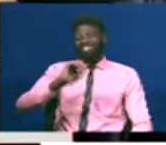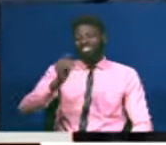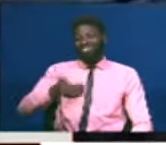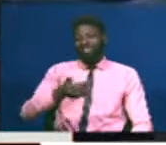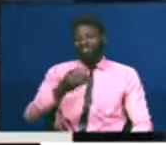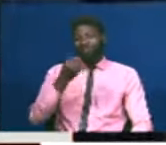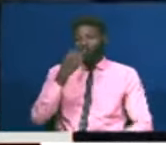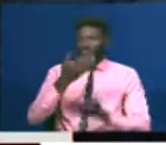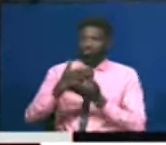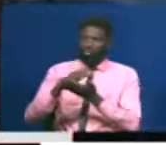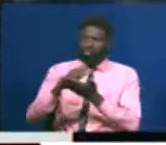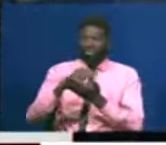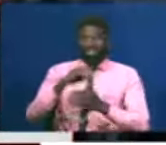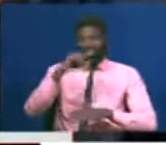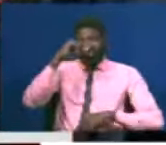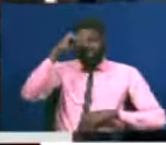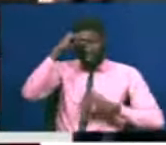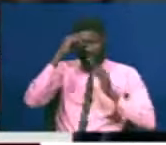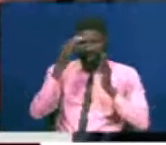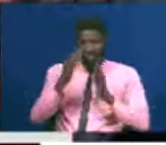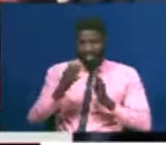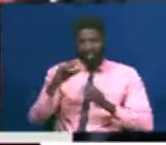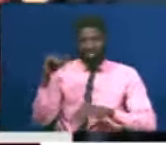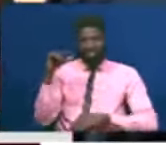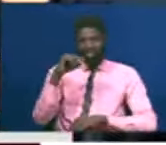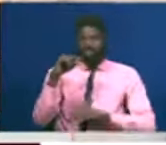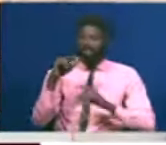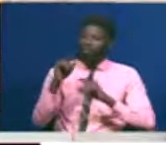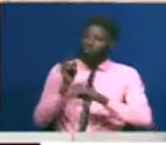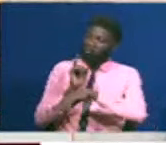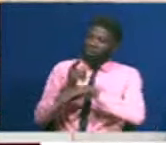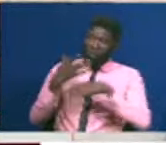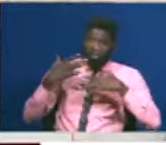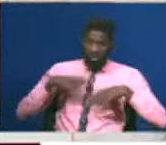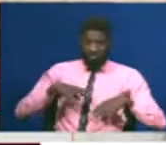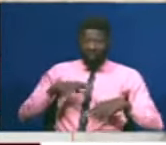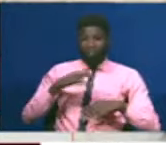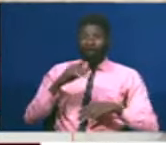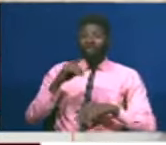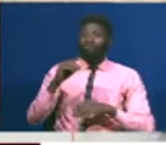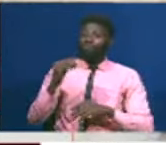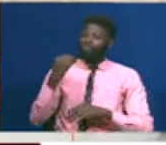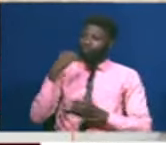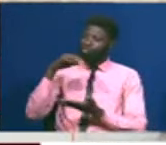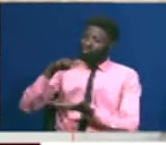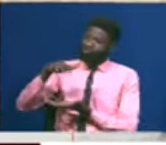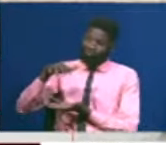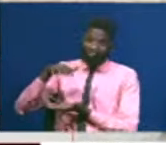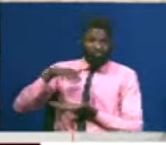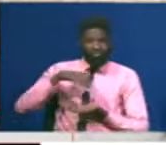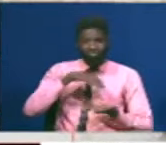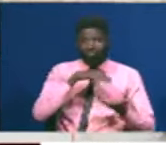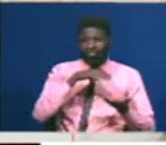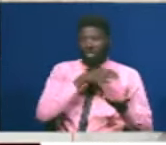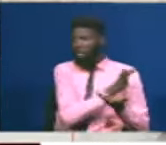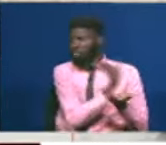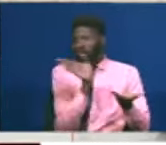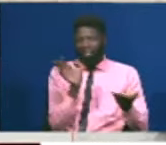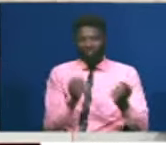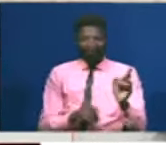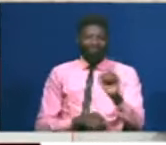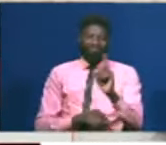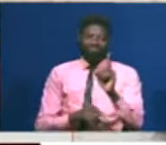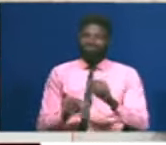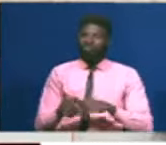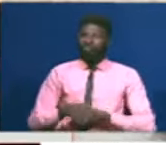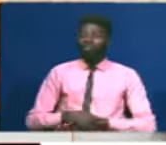against diverting relief food meant for hunger-stricken residents. Naomba hii chakula itolewe vizuri,